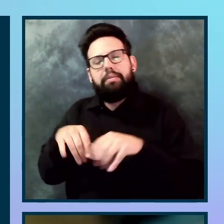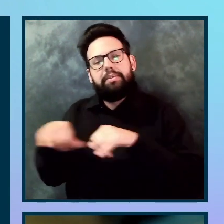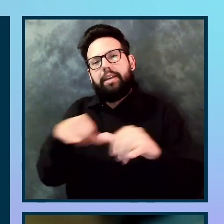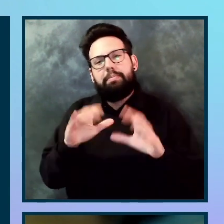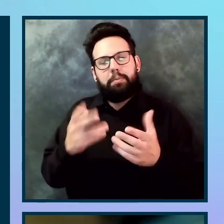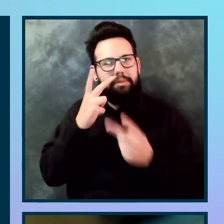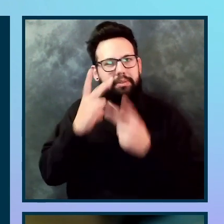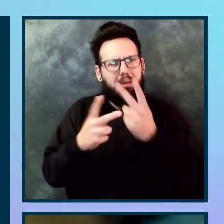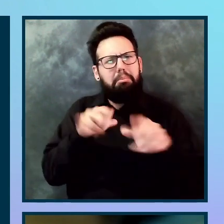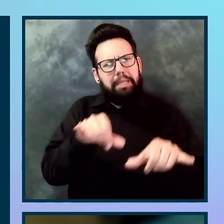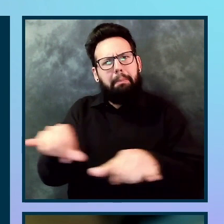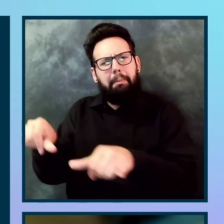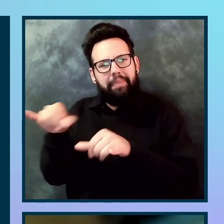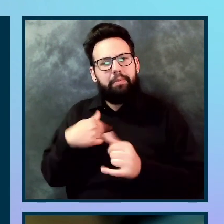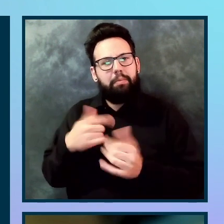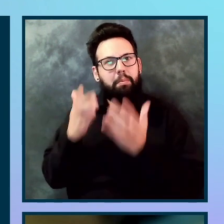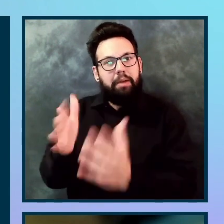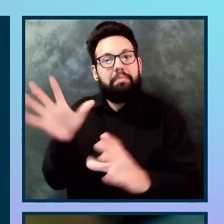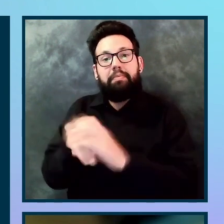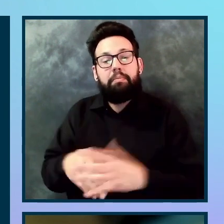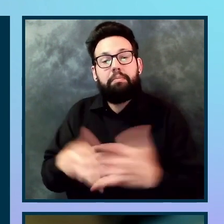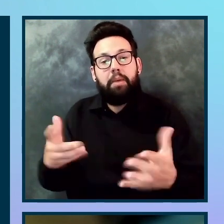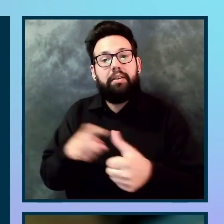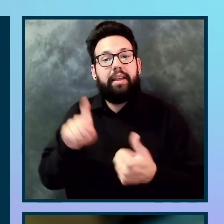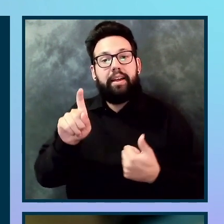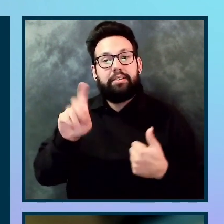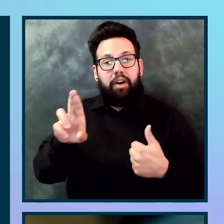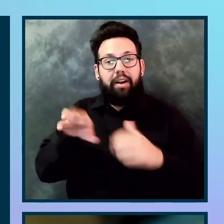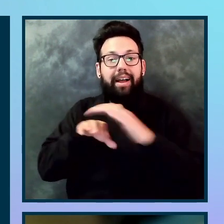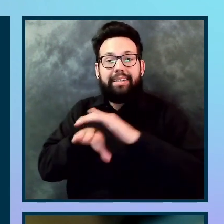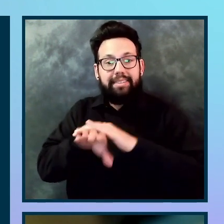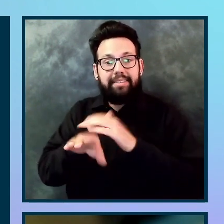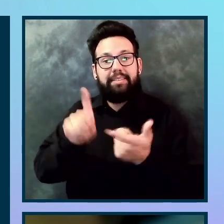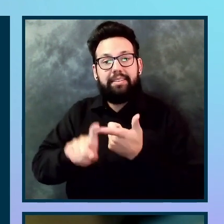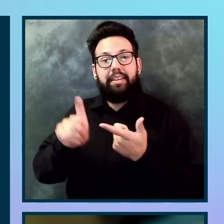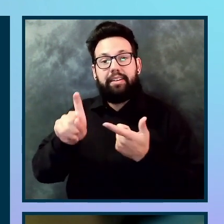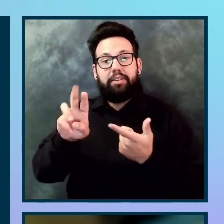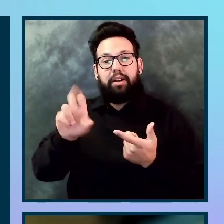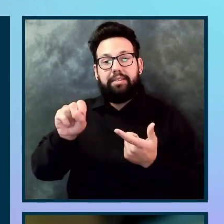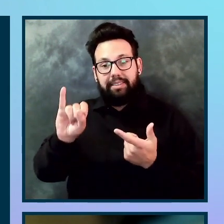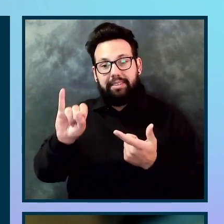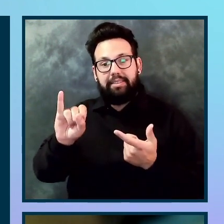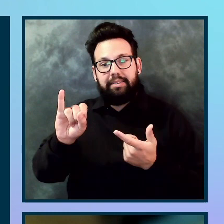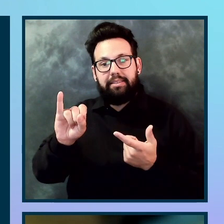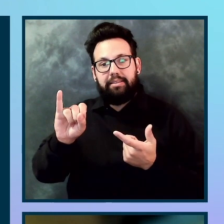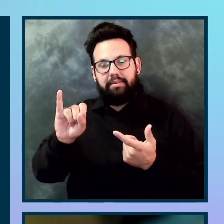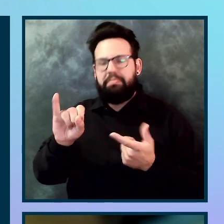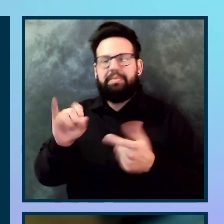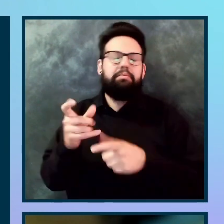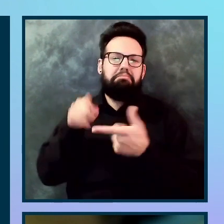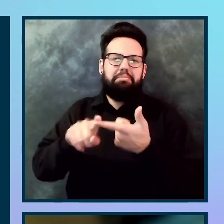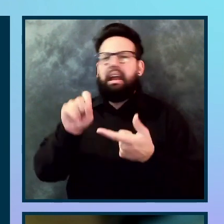that I really recommend joining are XR Access, or XRSI, or the XR Safety